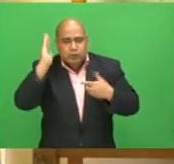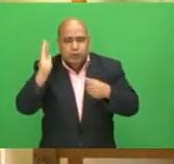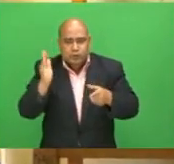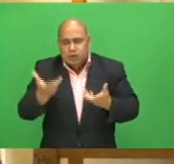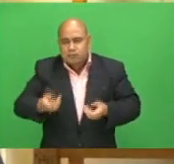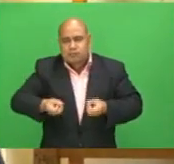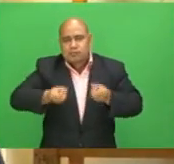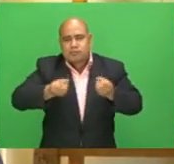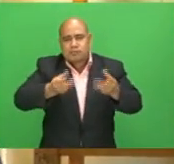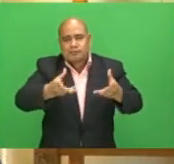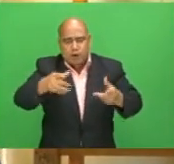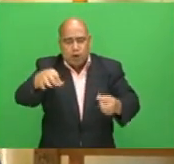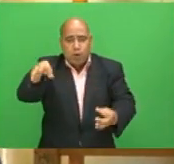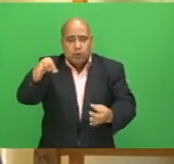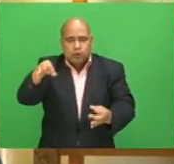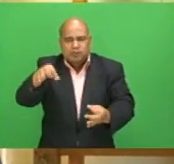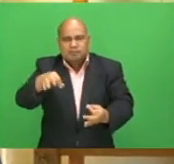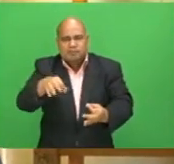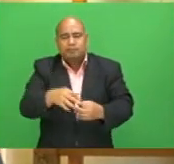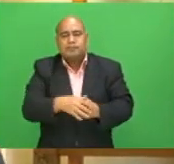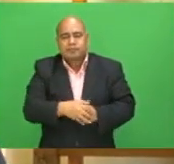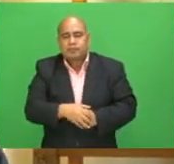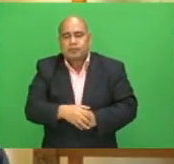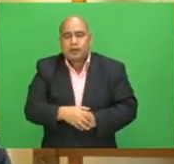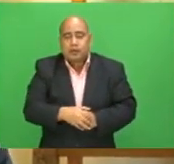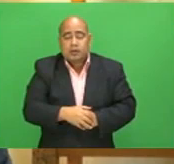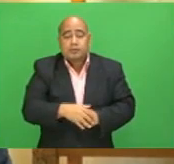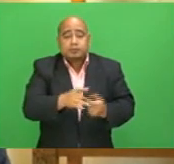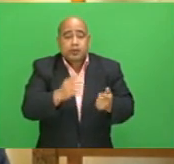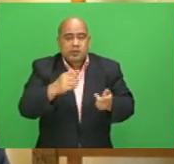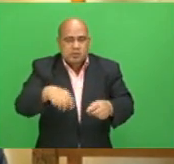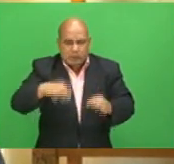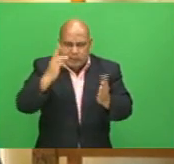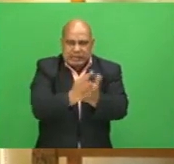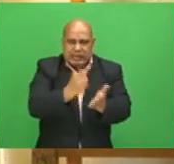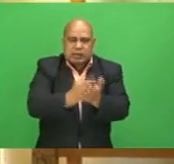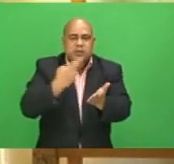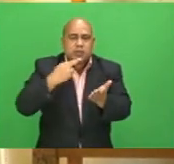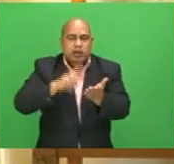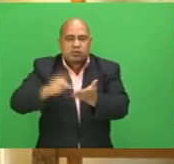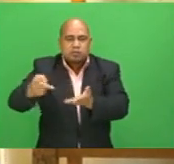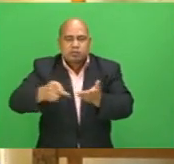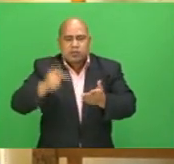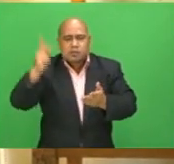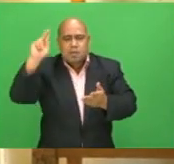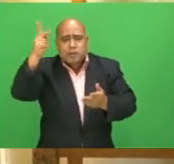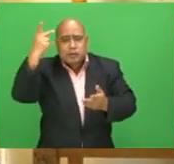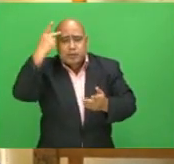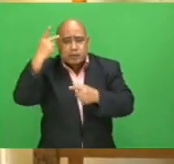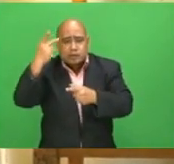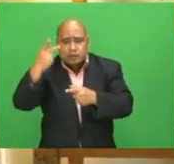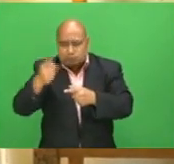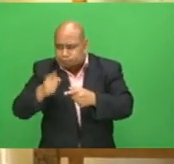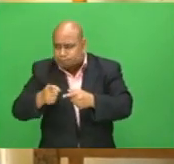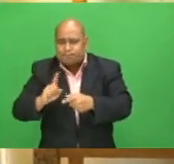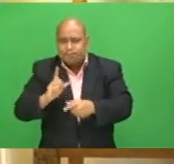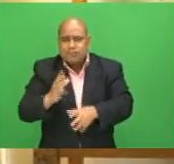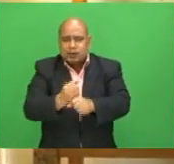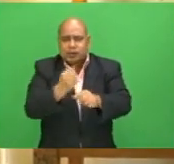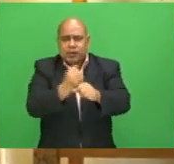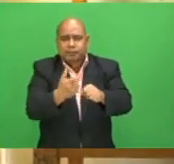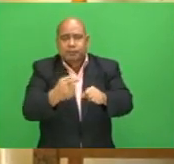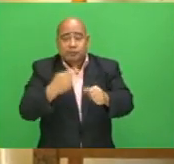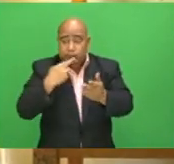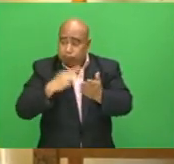the annual general meeting minutes, and the principal has to update her school roll. We will only release the grant if all these are updated and given